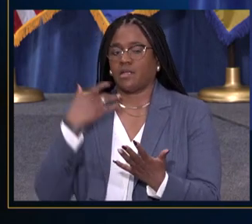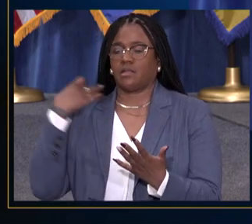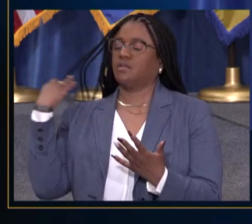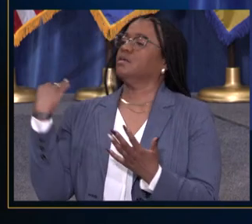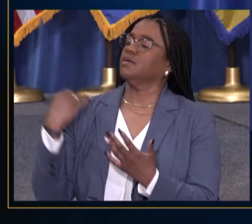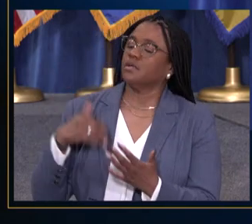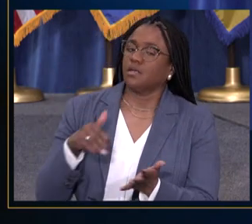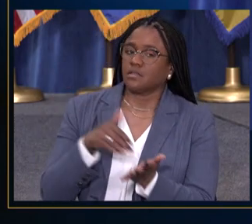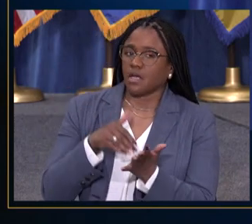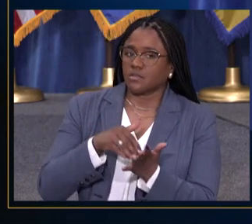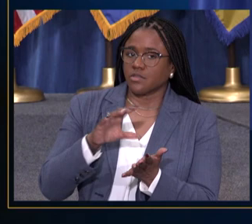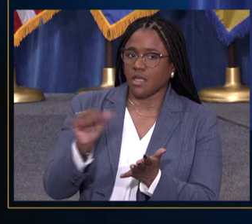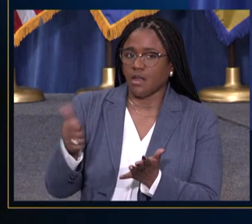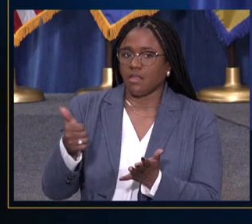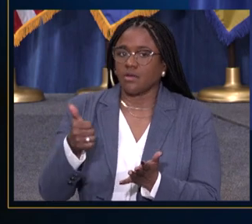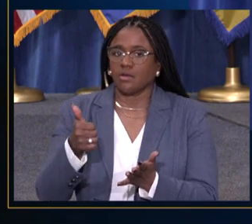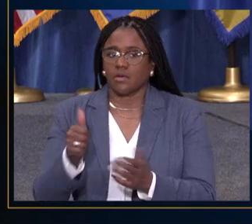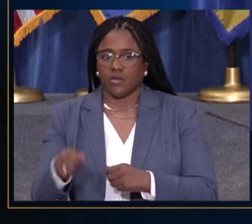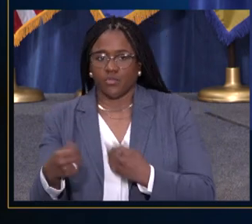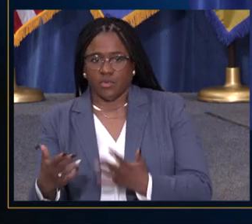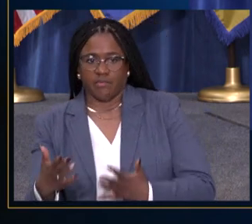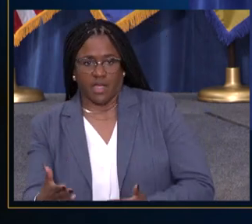doctors and other providers